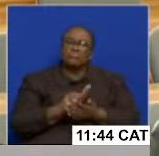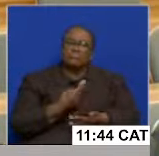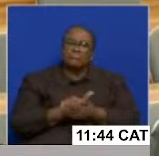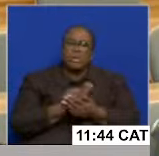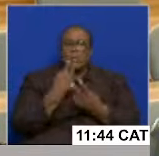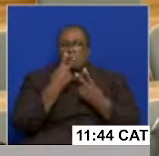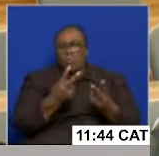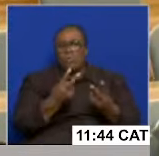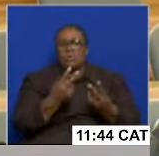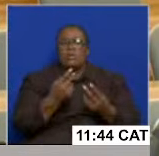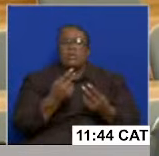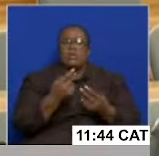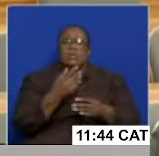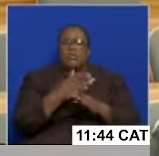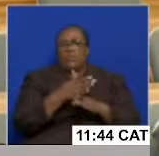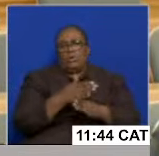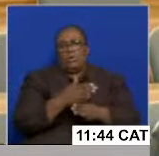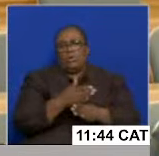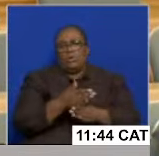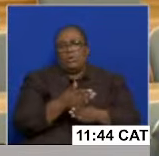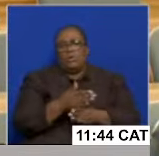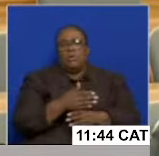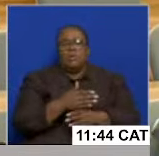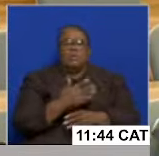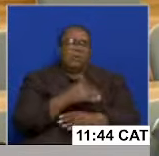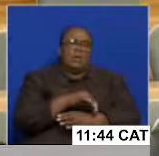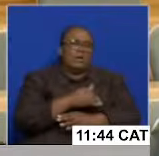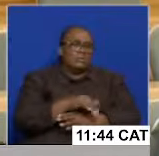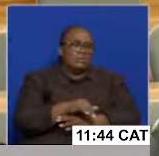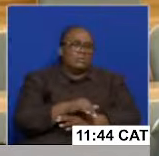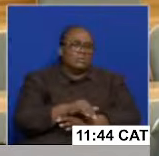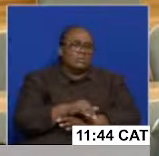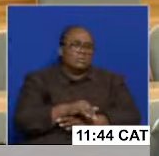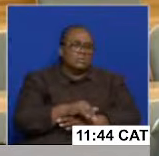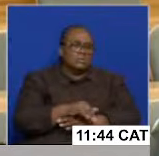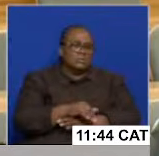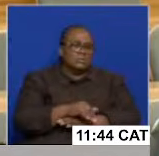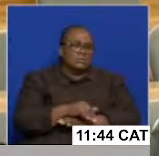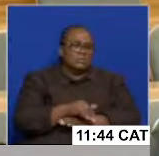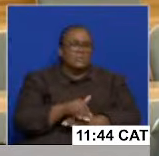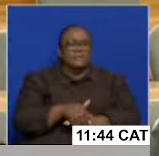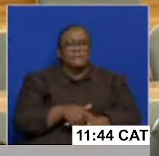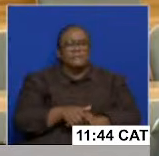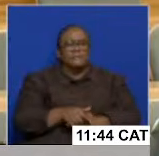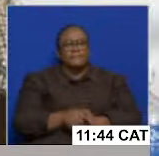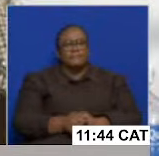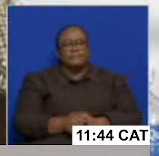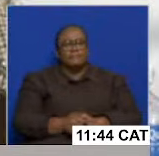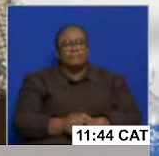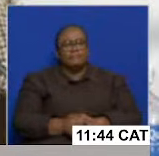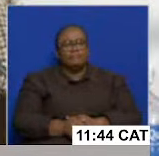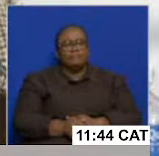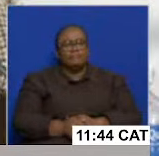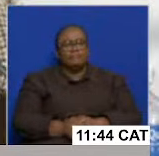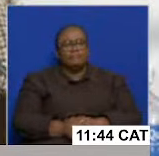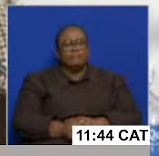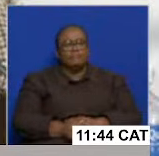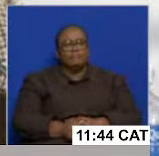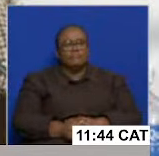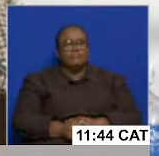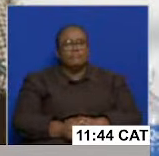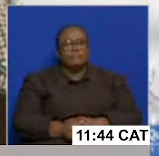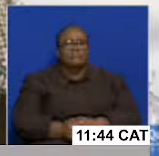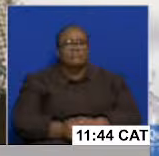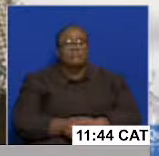workplace, some like aside from work. Aside from work? Yes. But